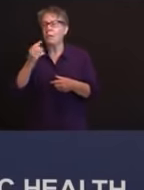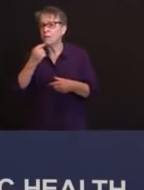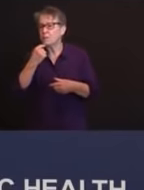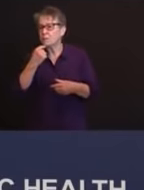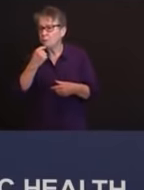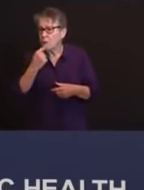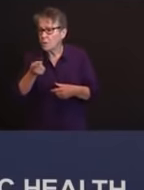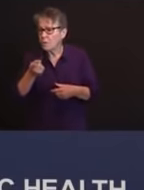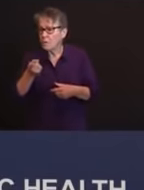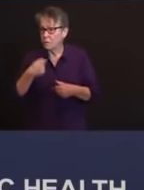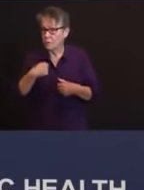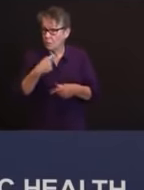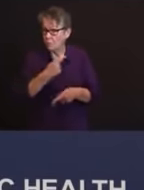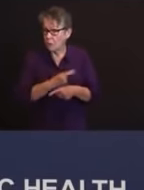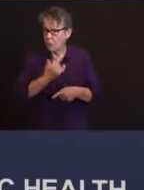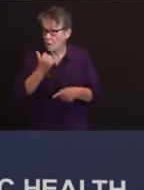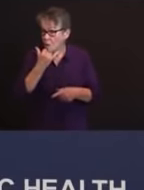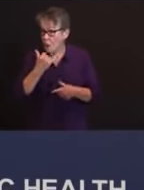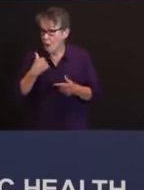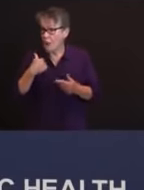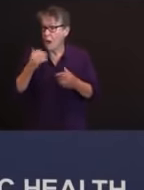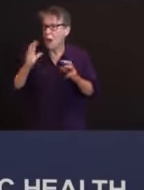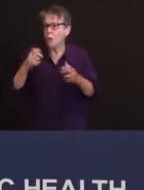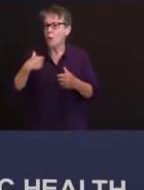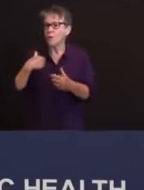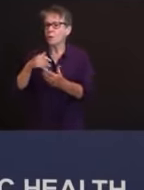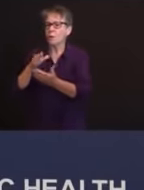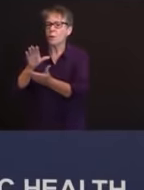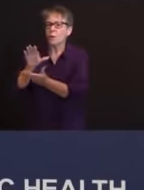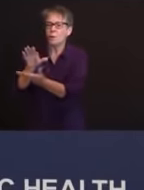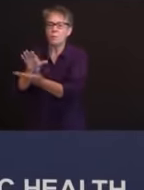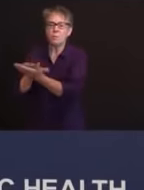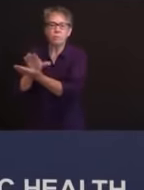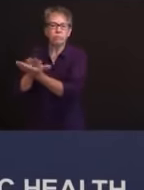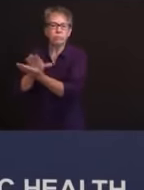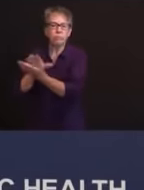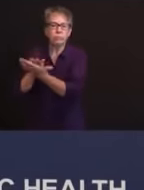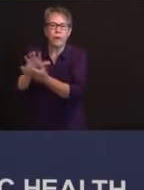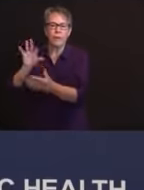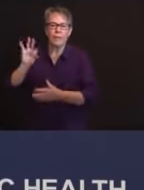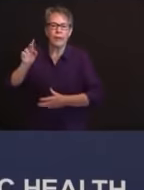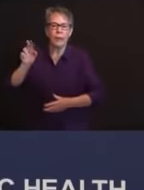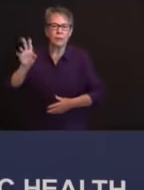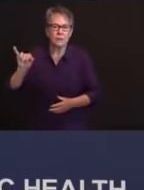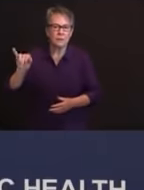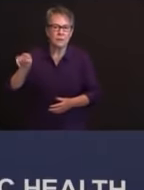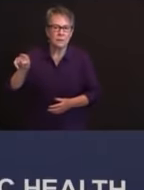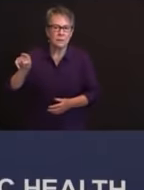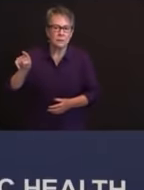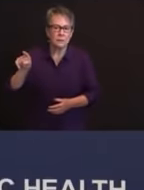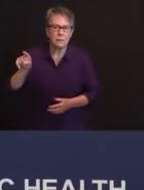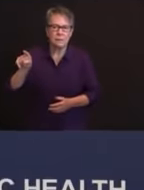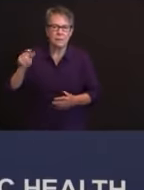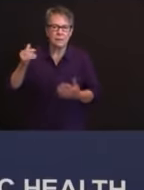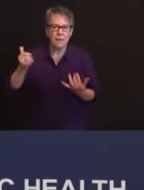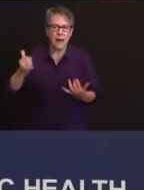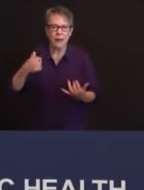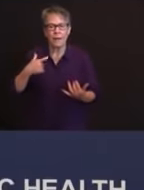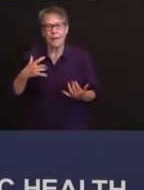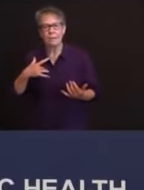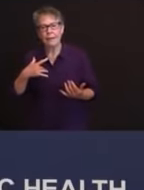wrong. Not only do we applaud Pfizer, but the breakthrough and just the vibrations around